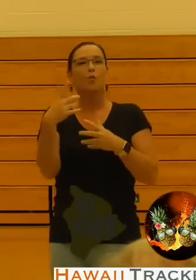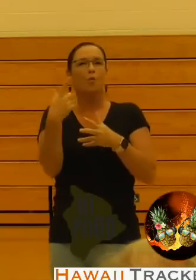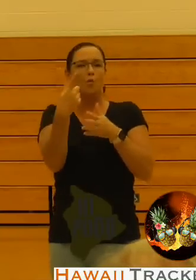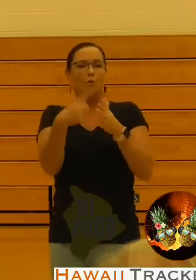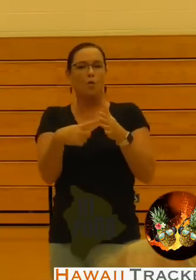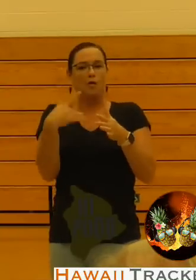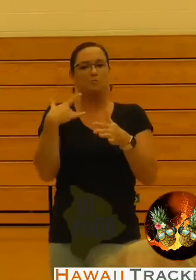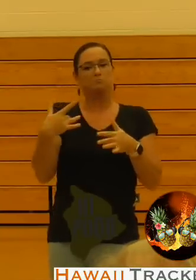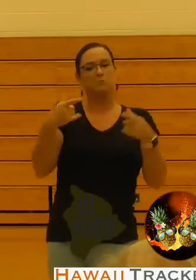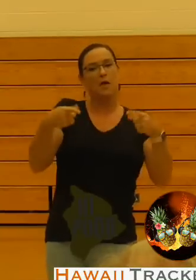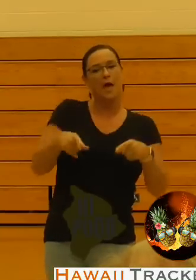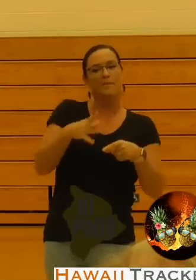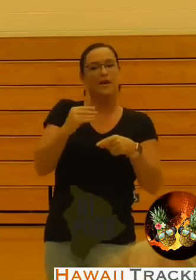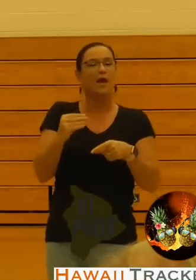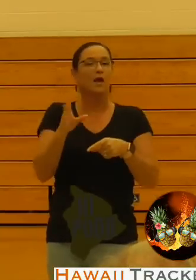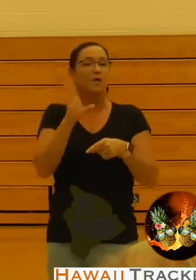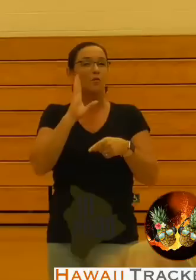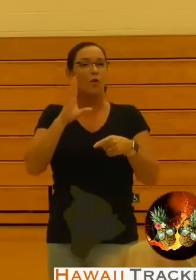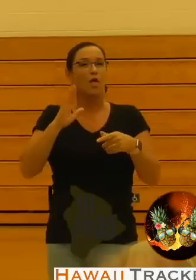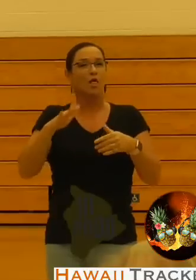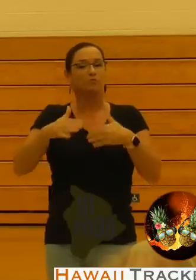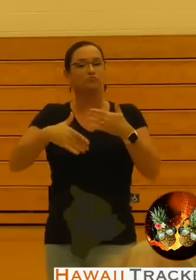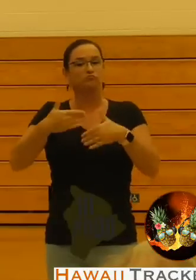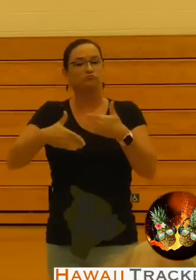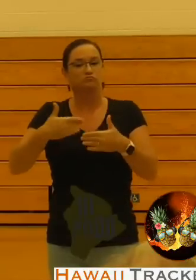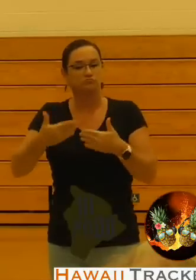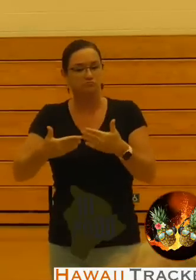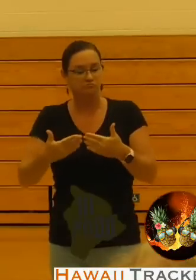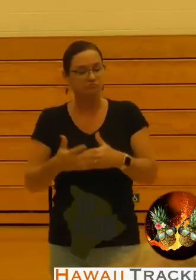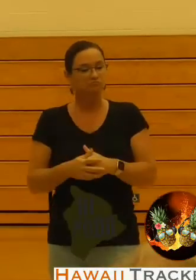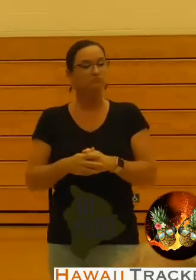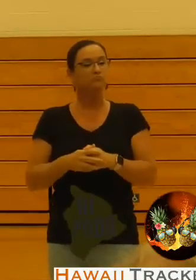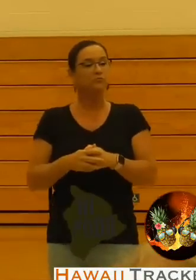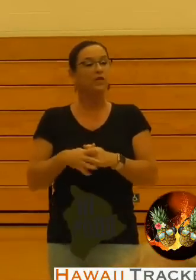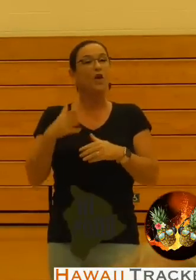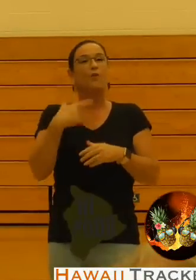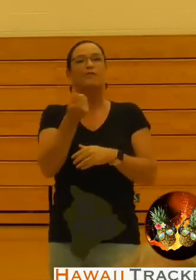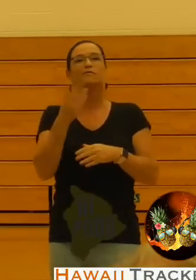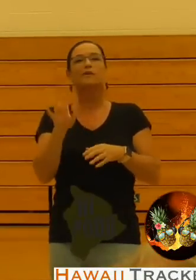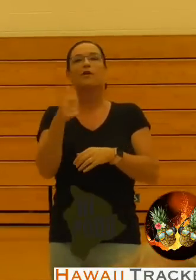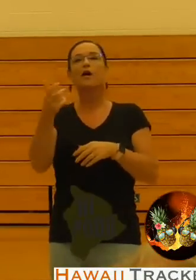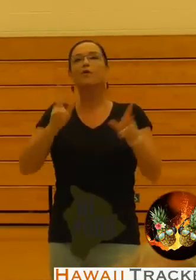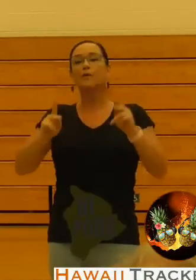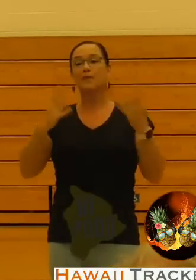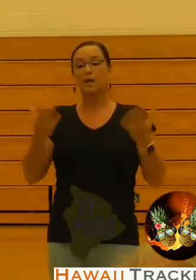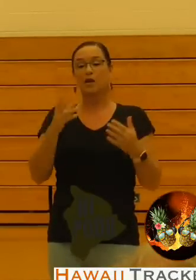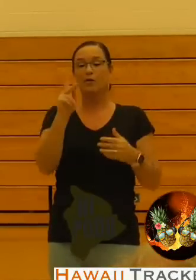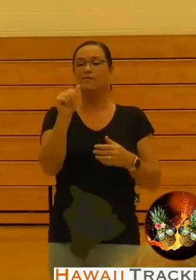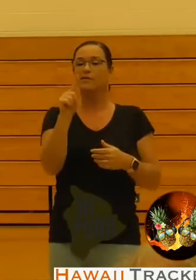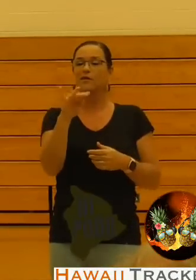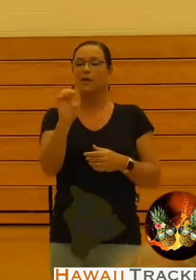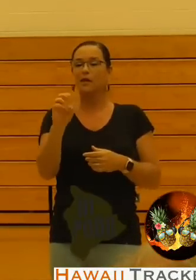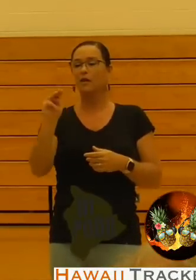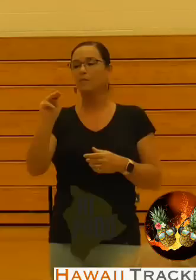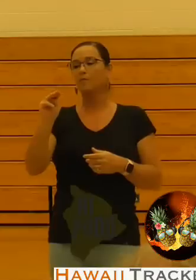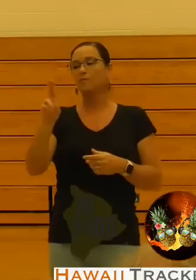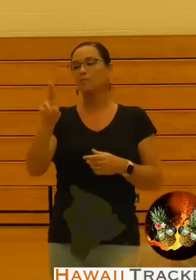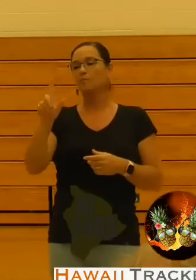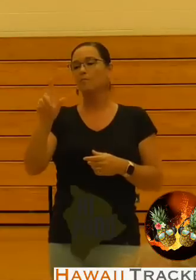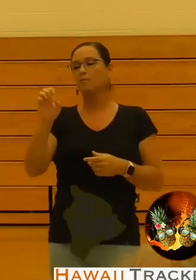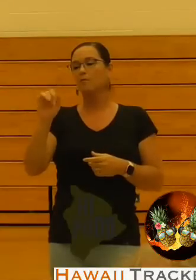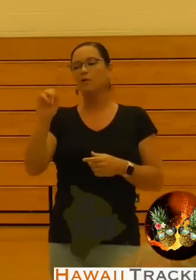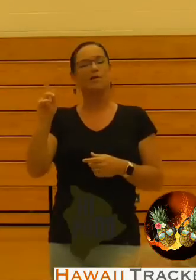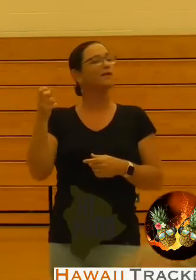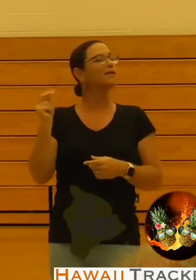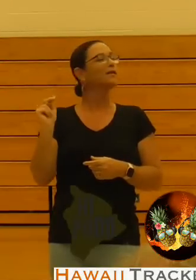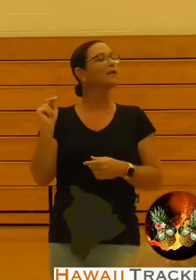things to happen and how they'll unfold. We also have several other people here. We have Katie Mulliken